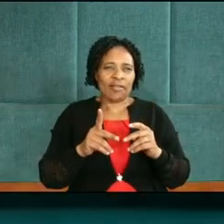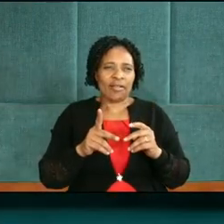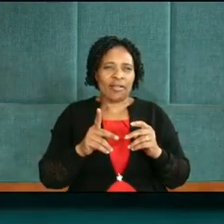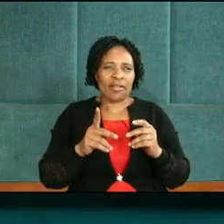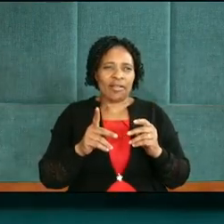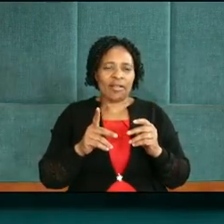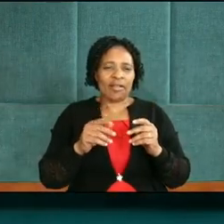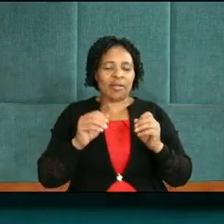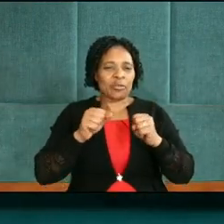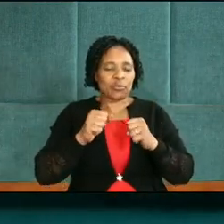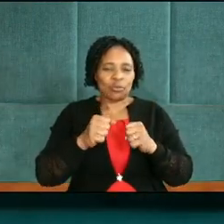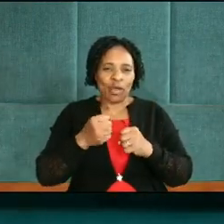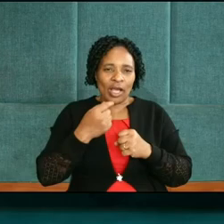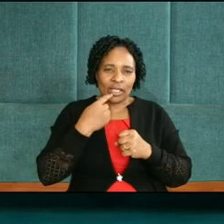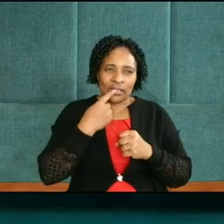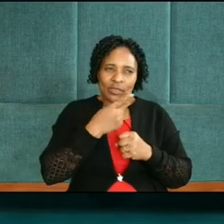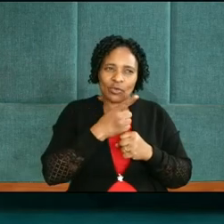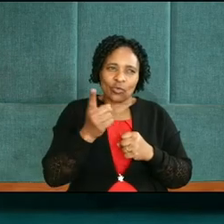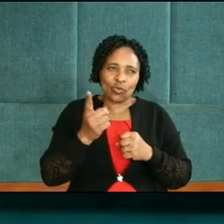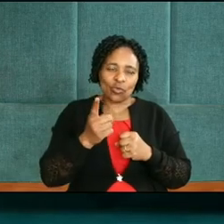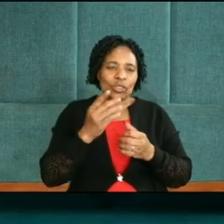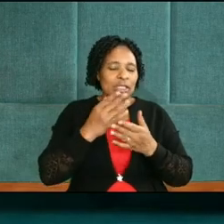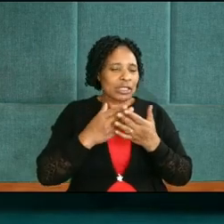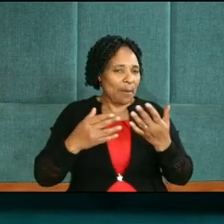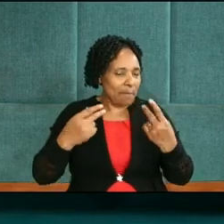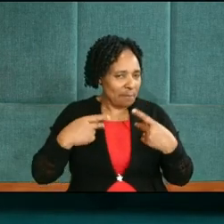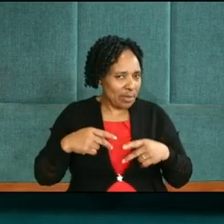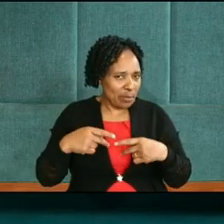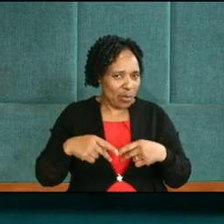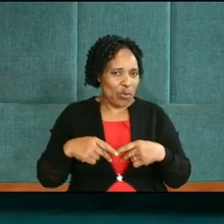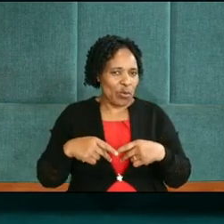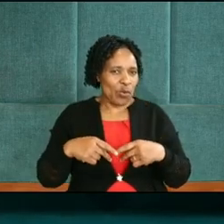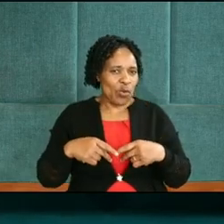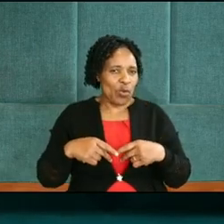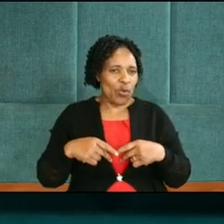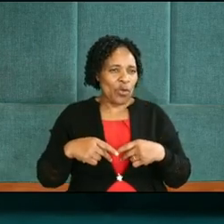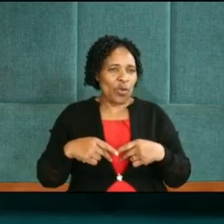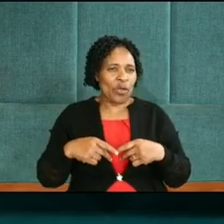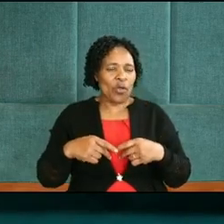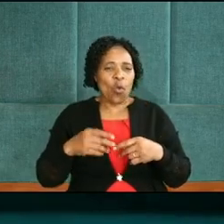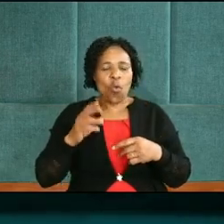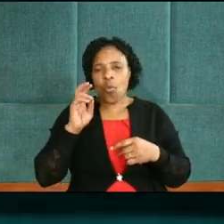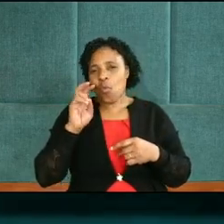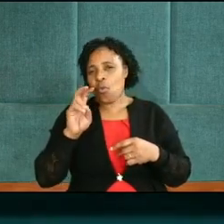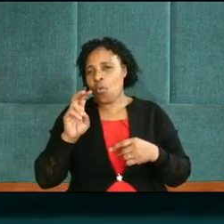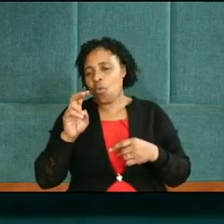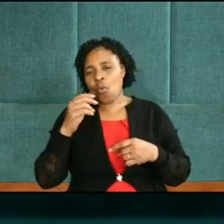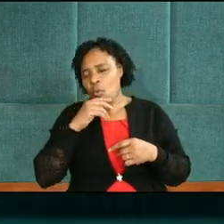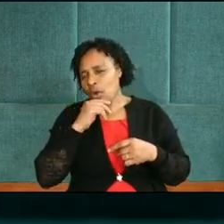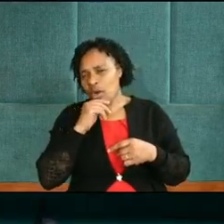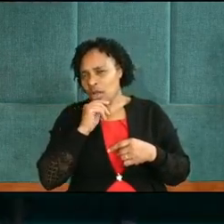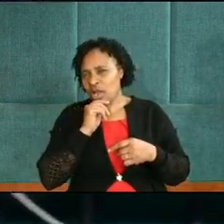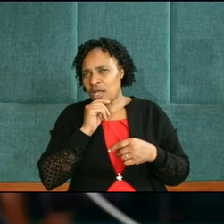And I have to let you out. Because some people want their lunch.